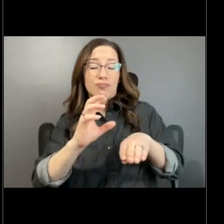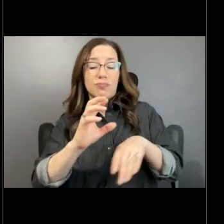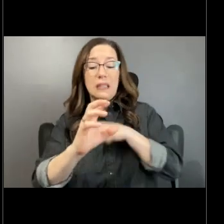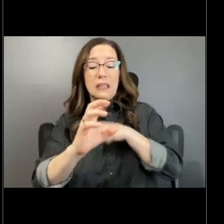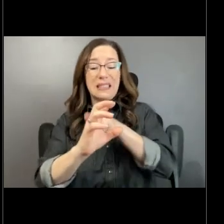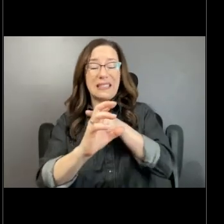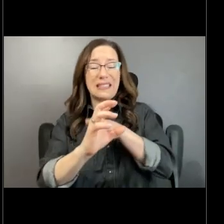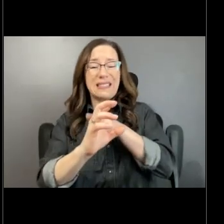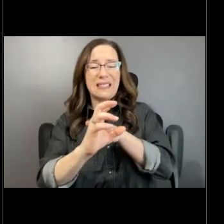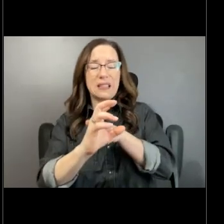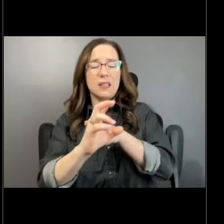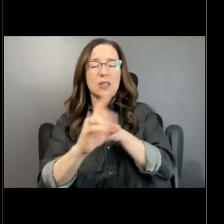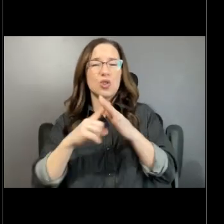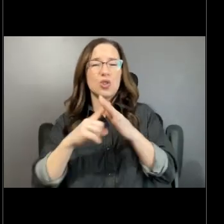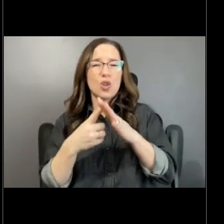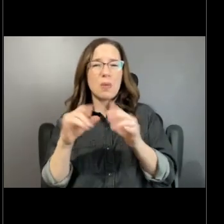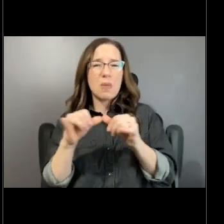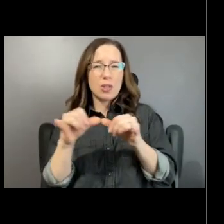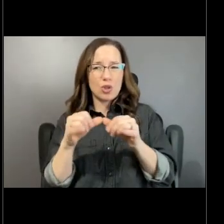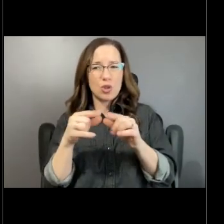clearances.